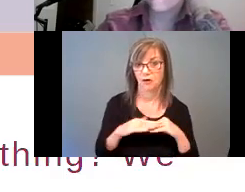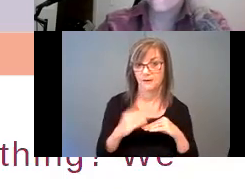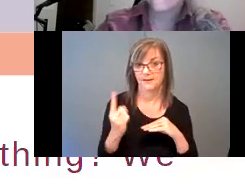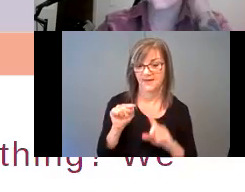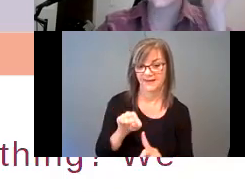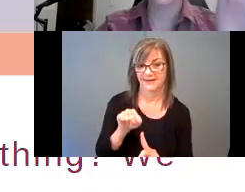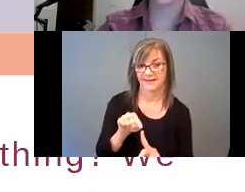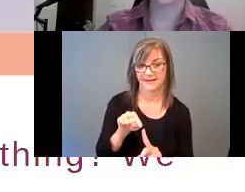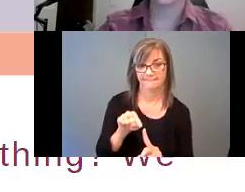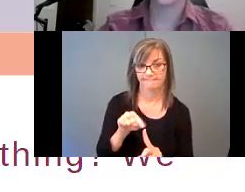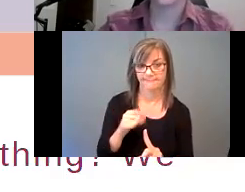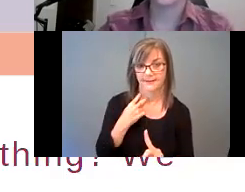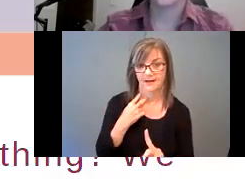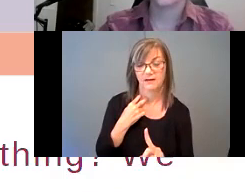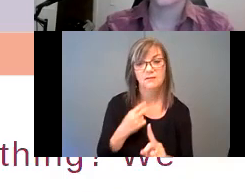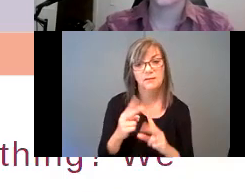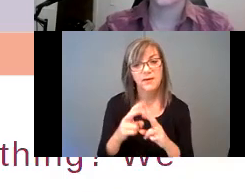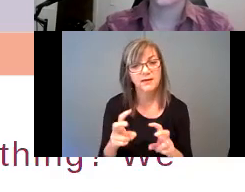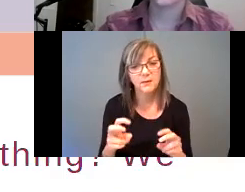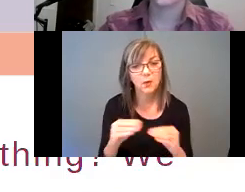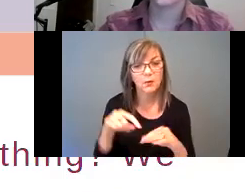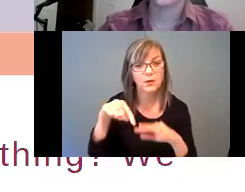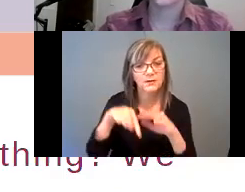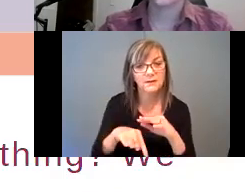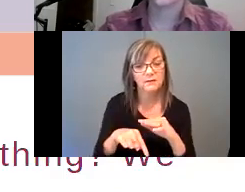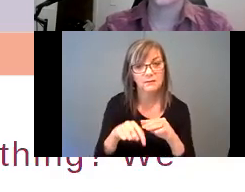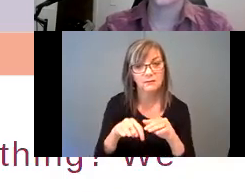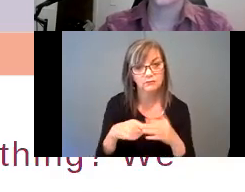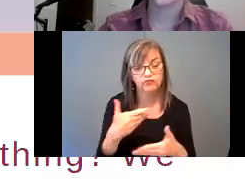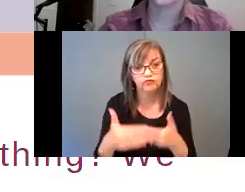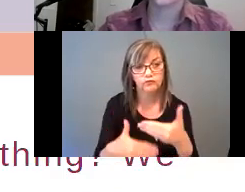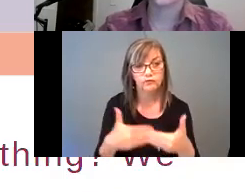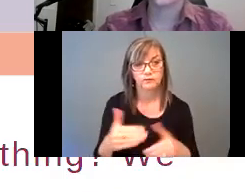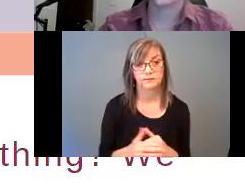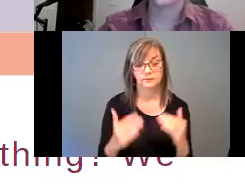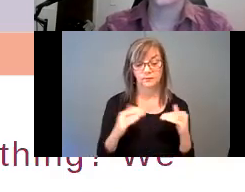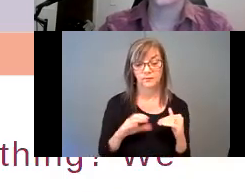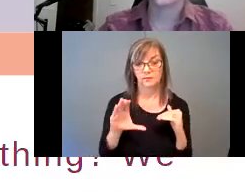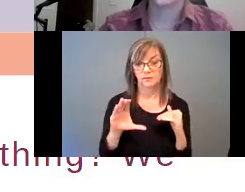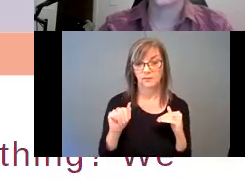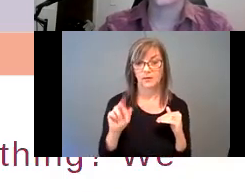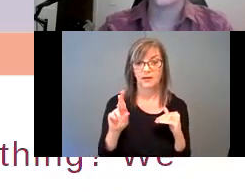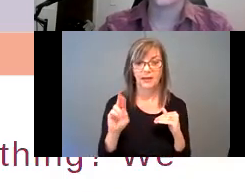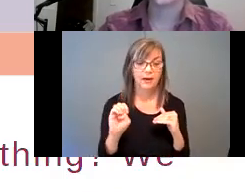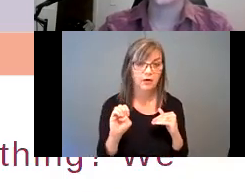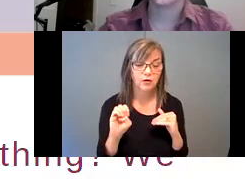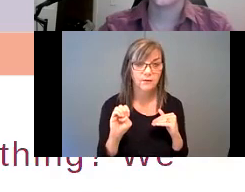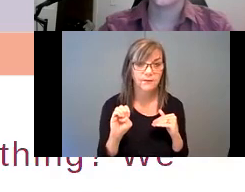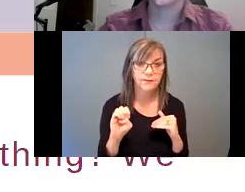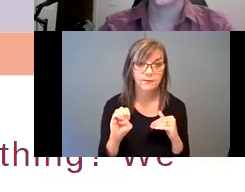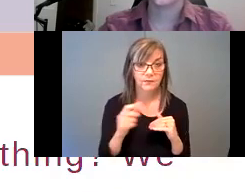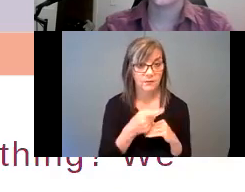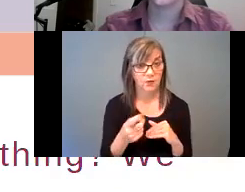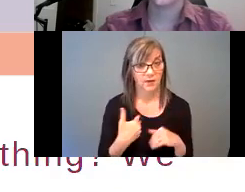further. And then care of like, what's in your self-care toolbox? Do you have designated times and ways to nurture your